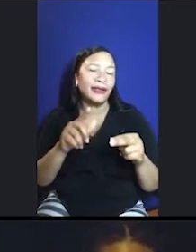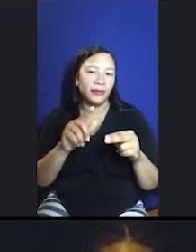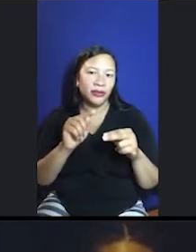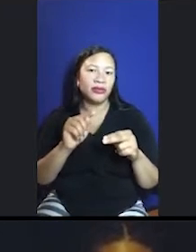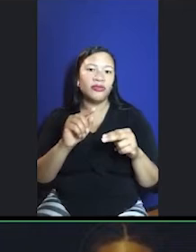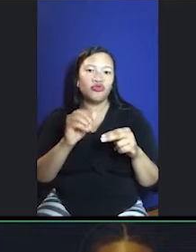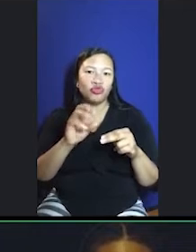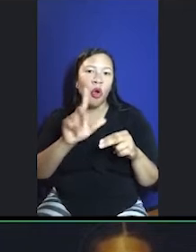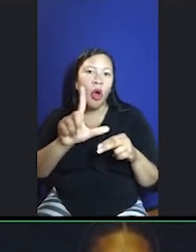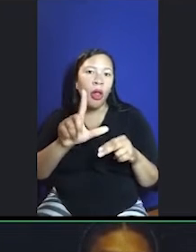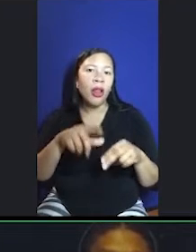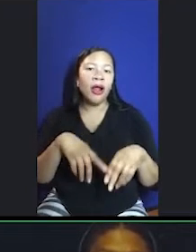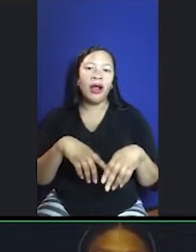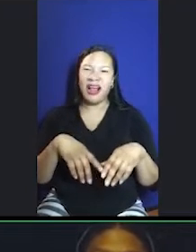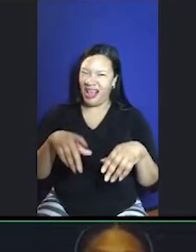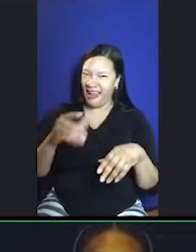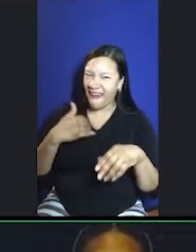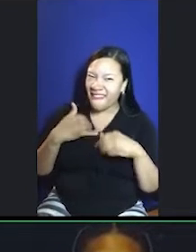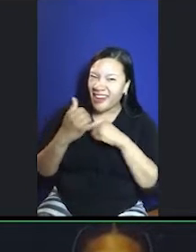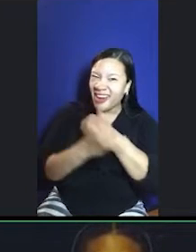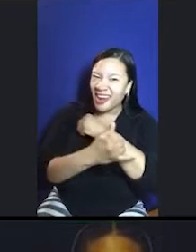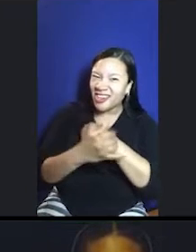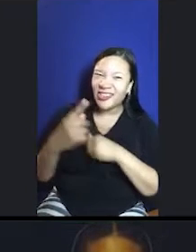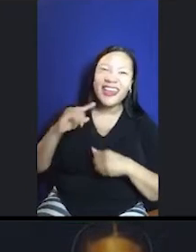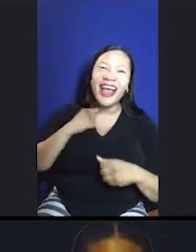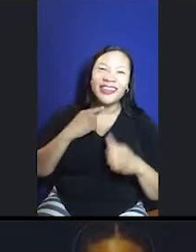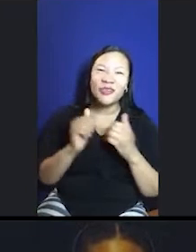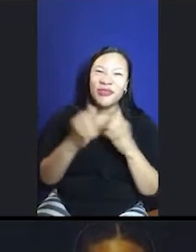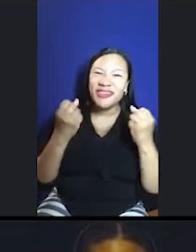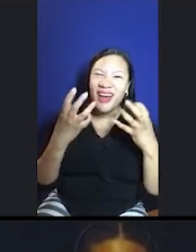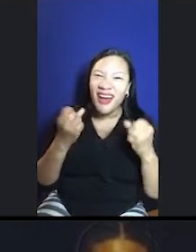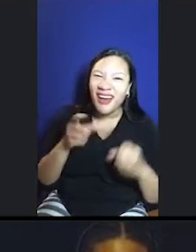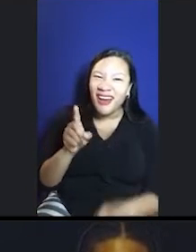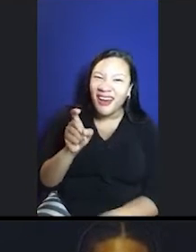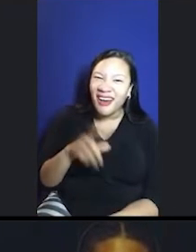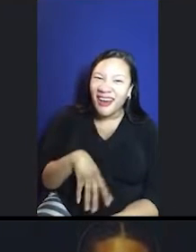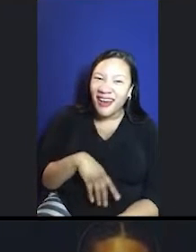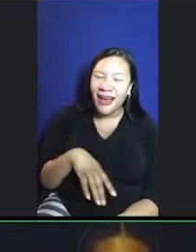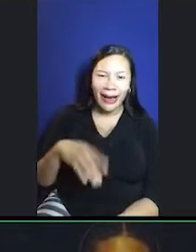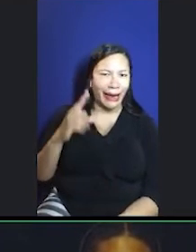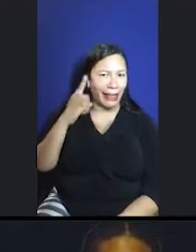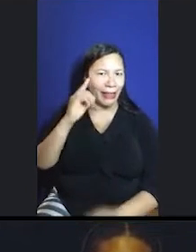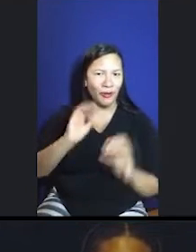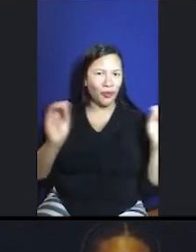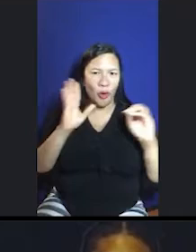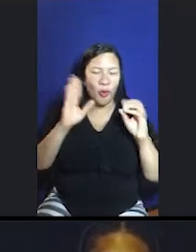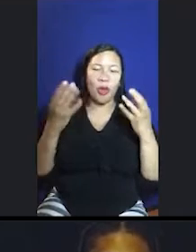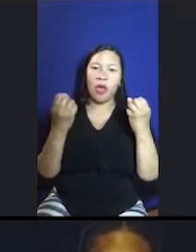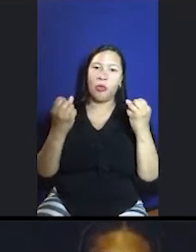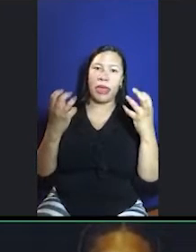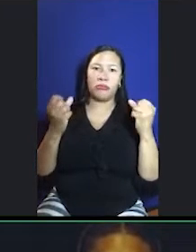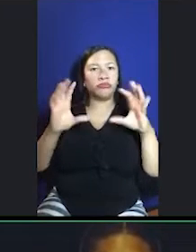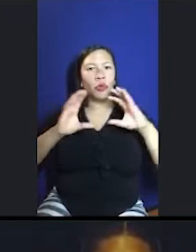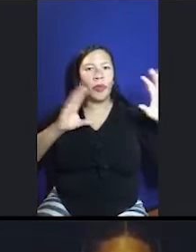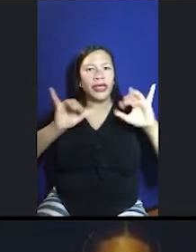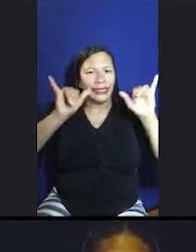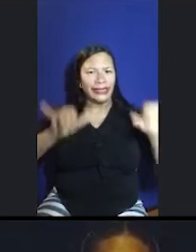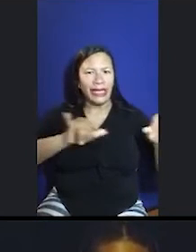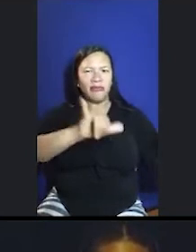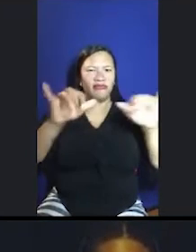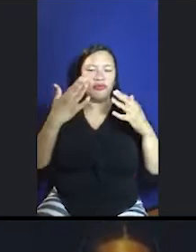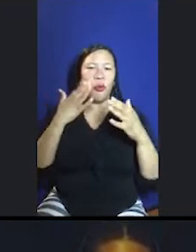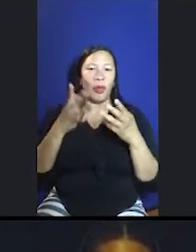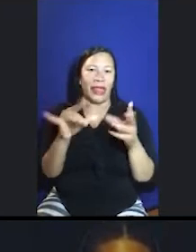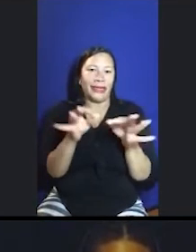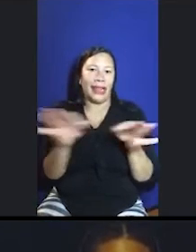language? Like, because I don't think everybody is going to be speaking the same way. Like, it is a language.